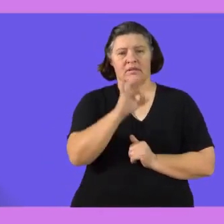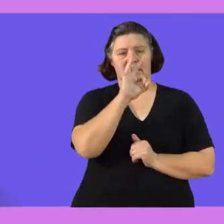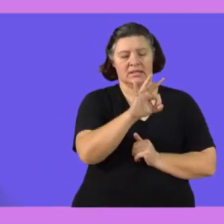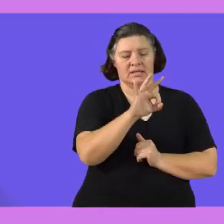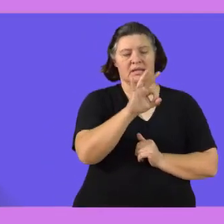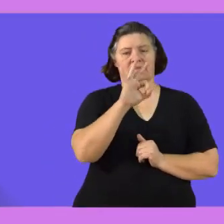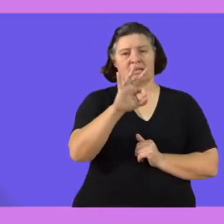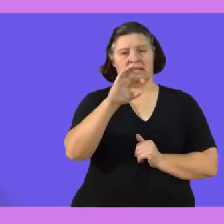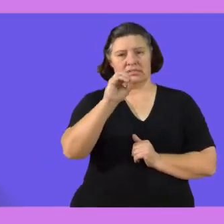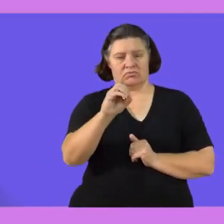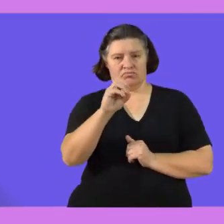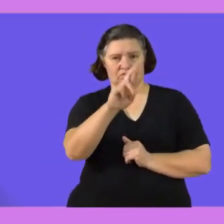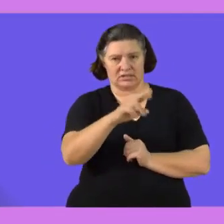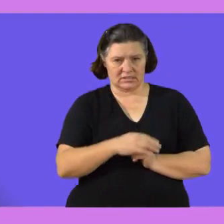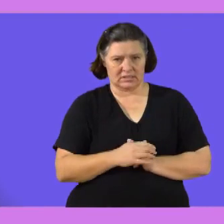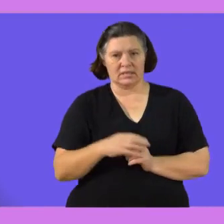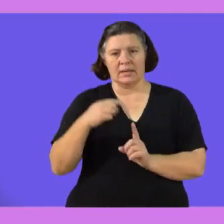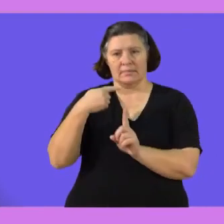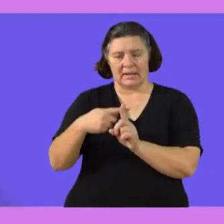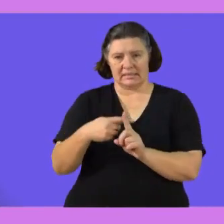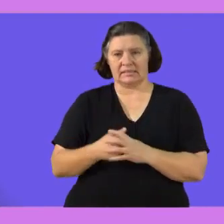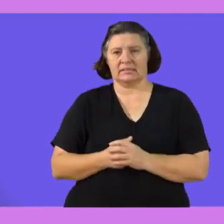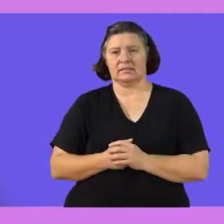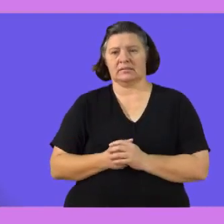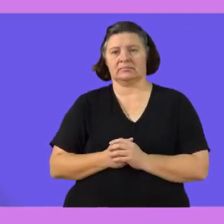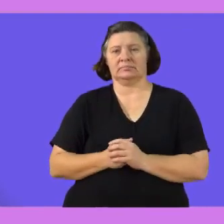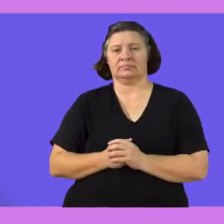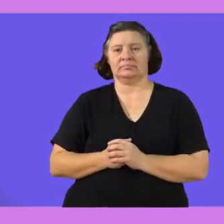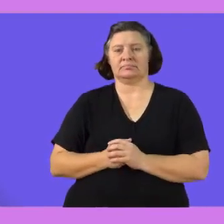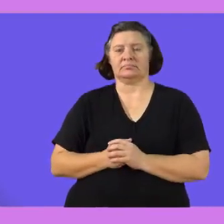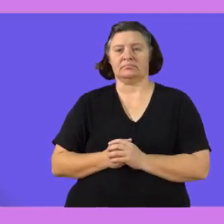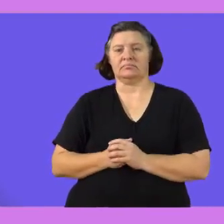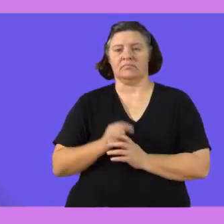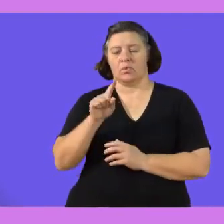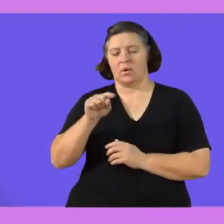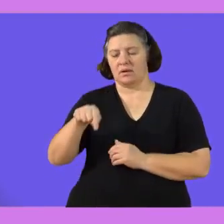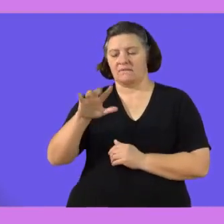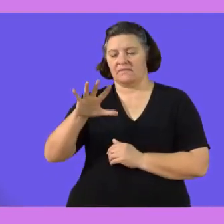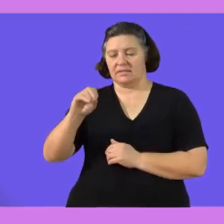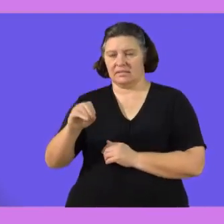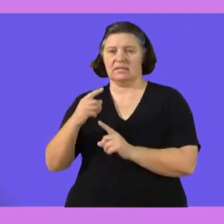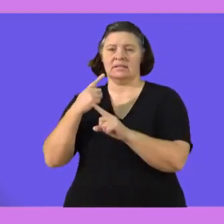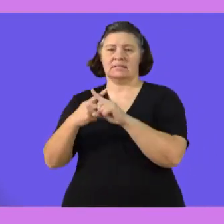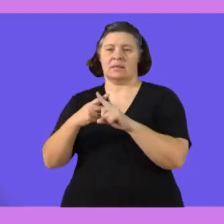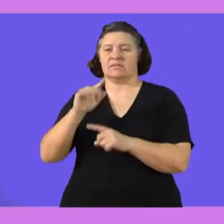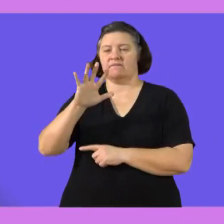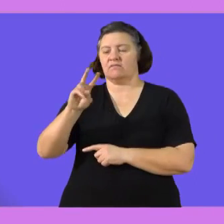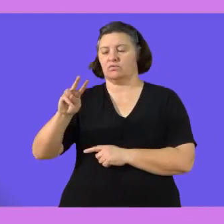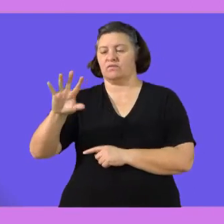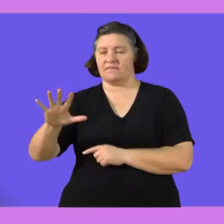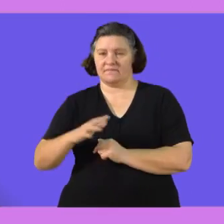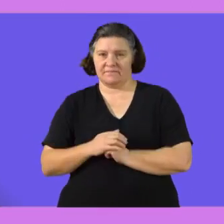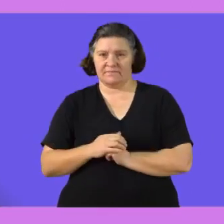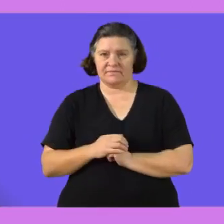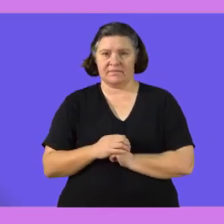me 330 rand. I'm going to simplify the second part now as well by saying 1.50 multiply